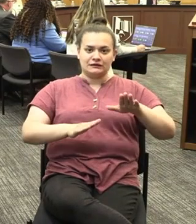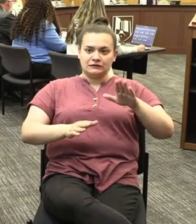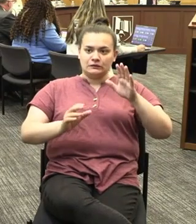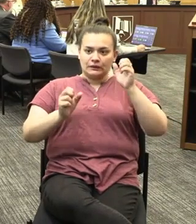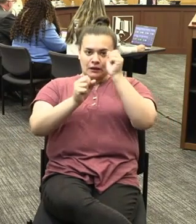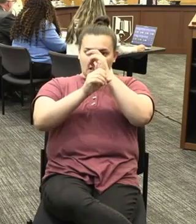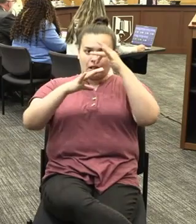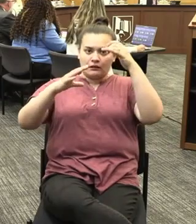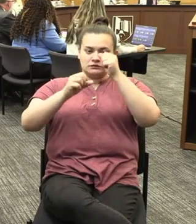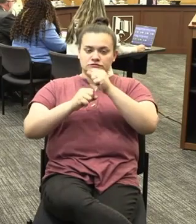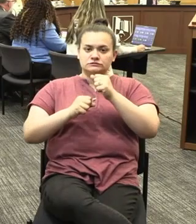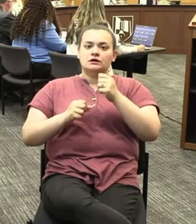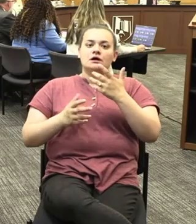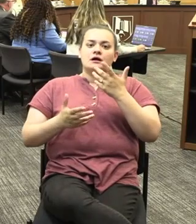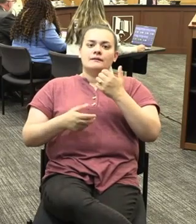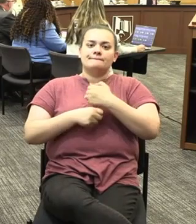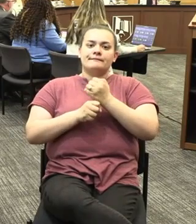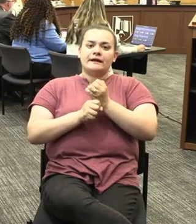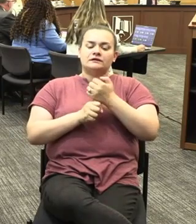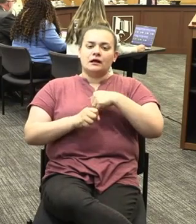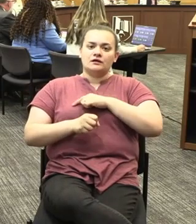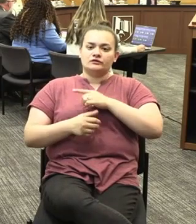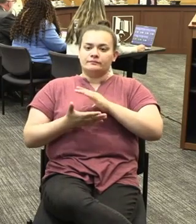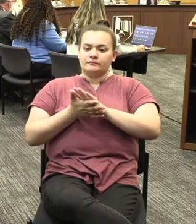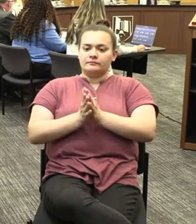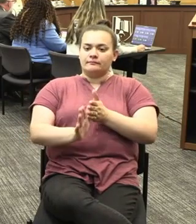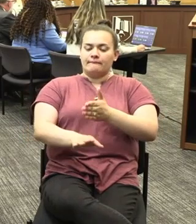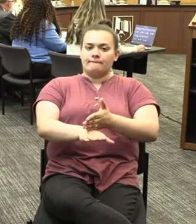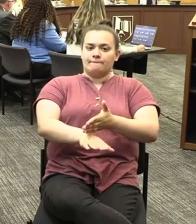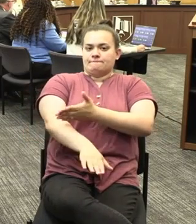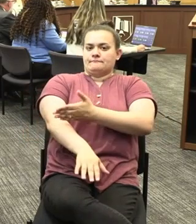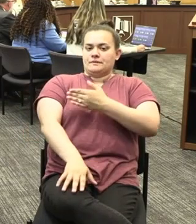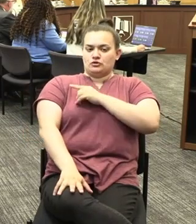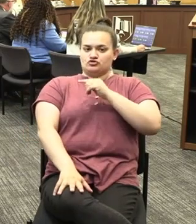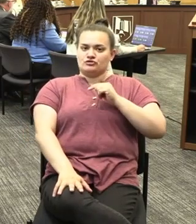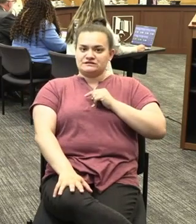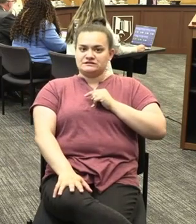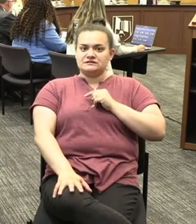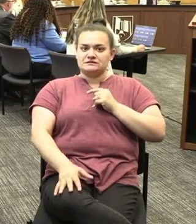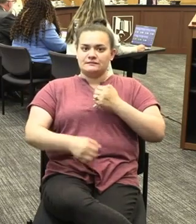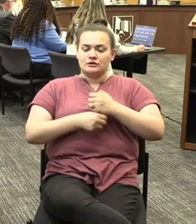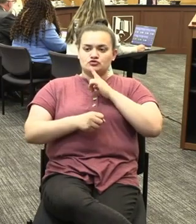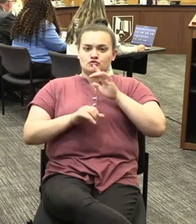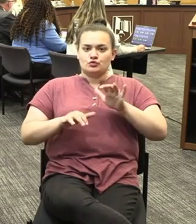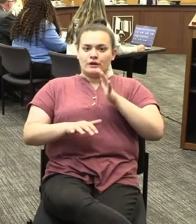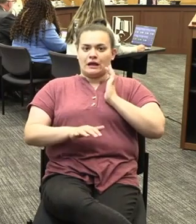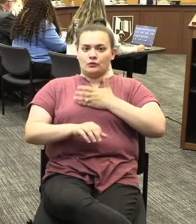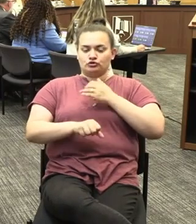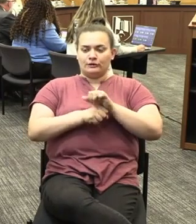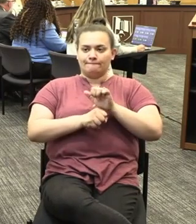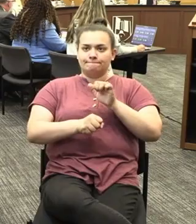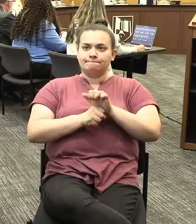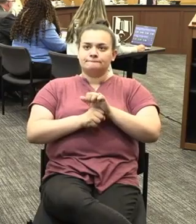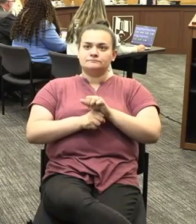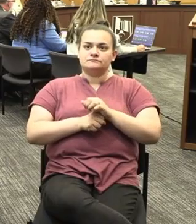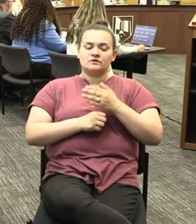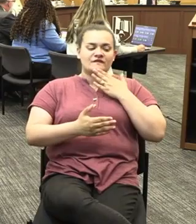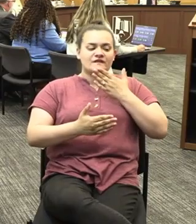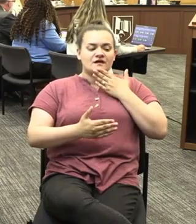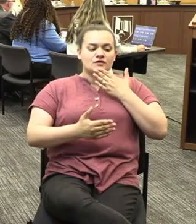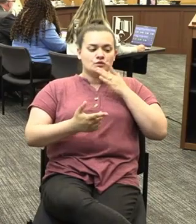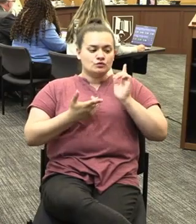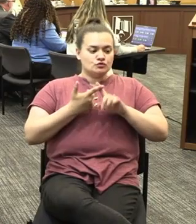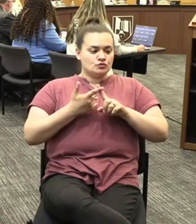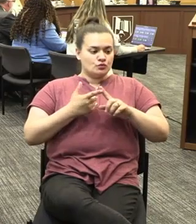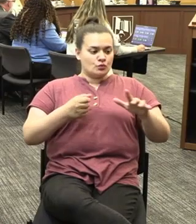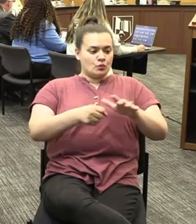eye-opening. I think it helps us be better informed as trustees to make sure that we're doing our job the best that we can. I really want to say thank you to the